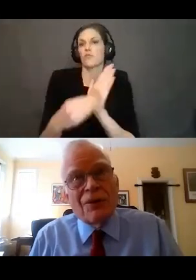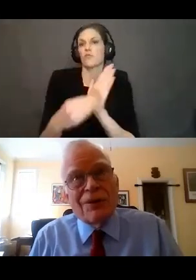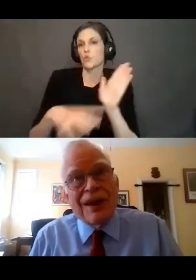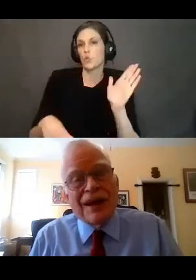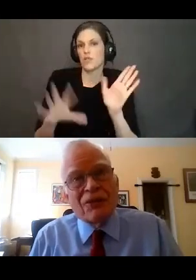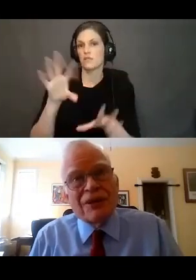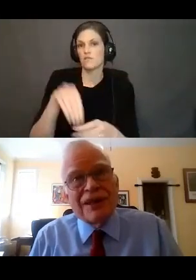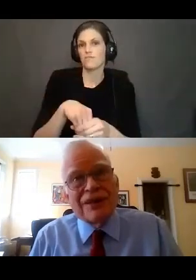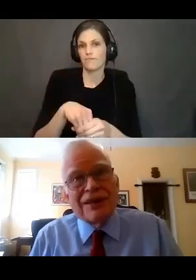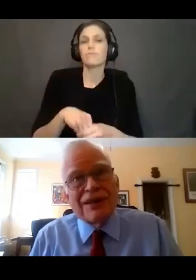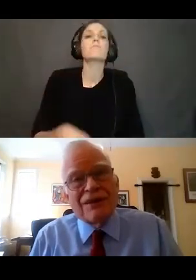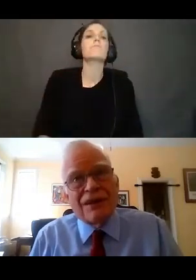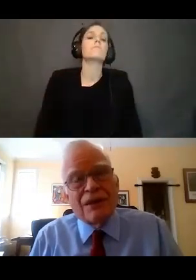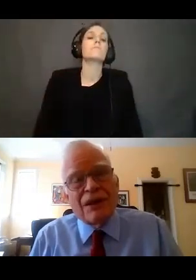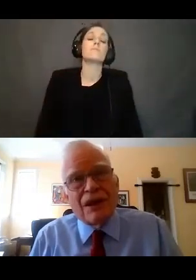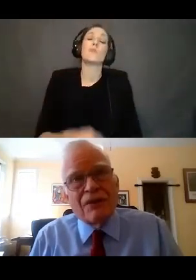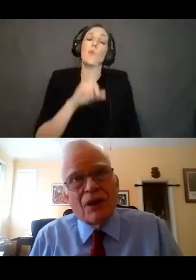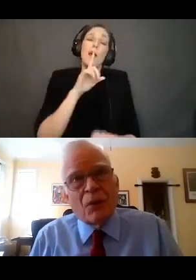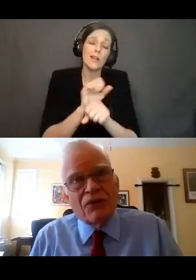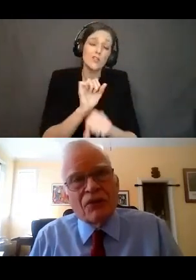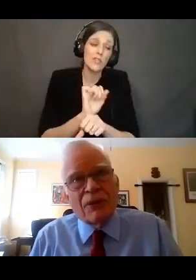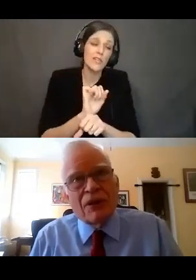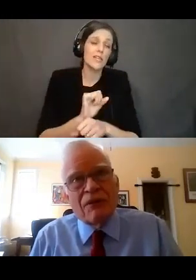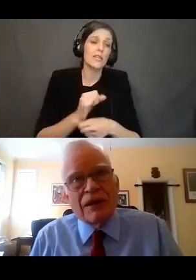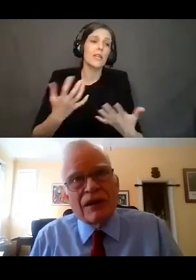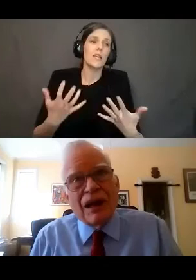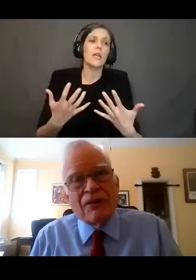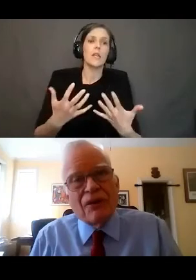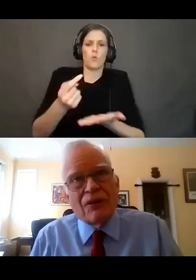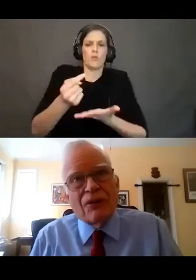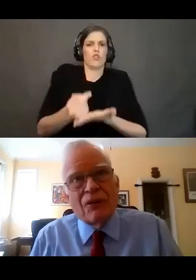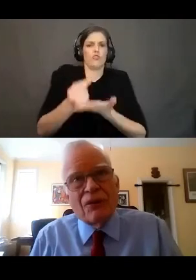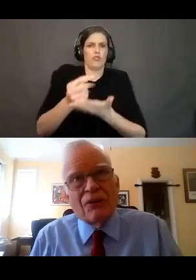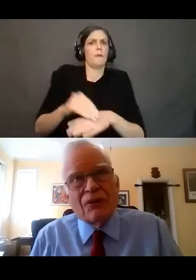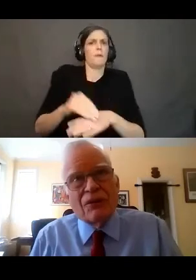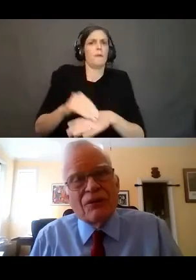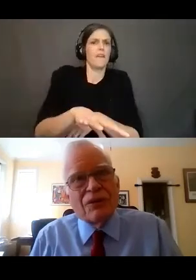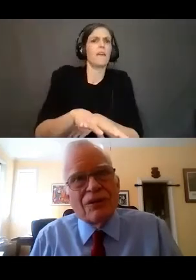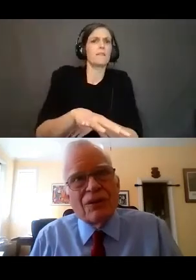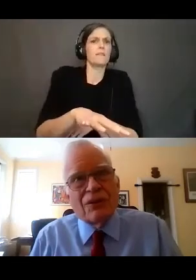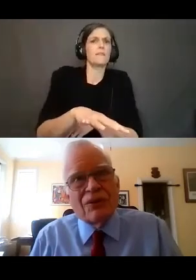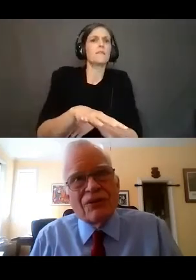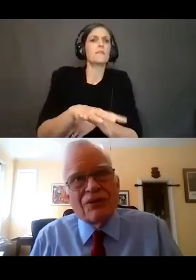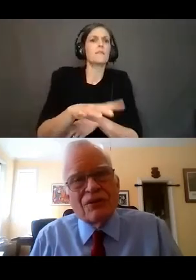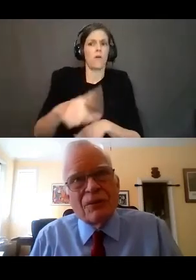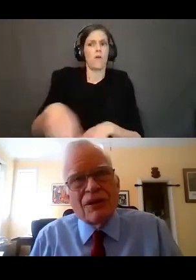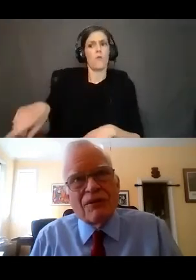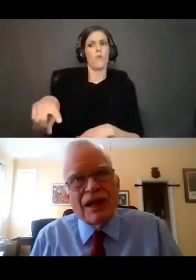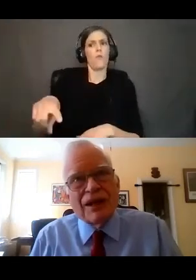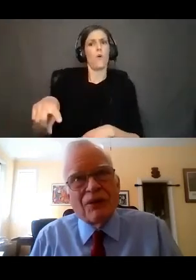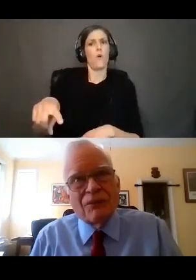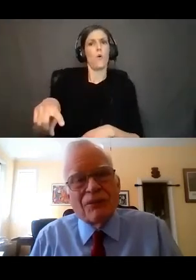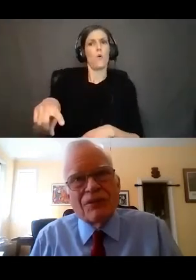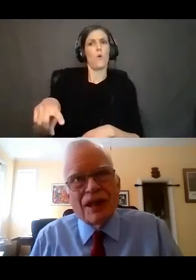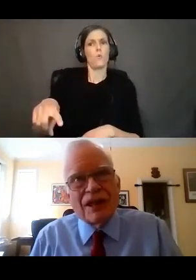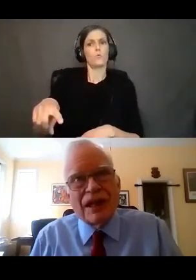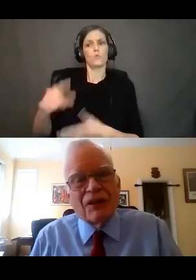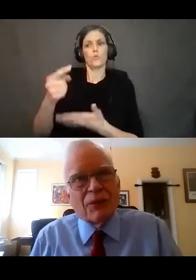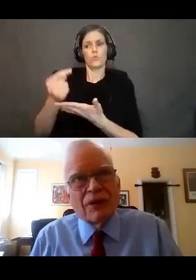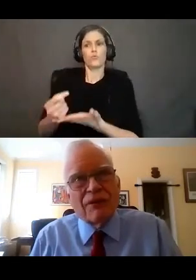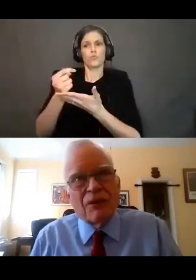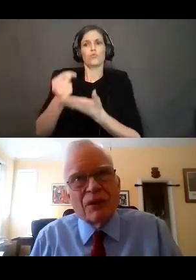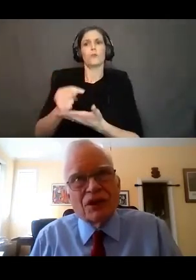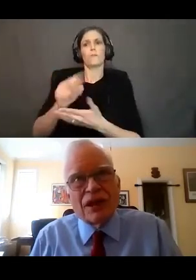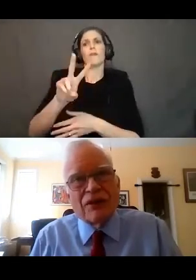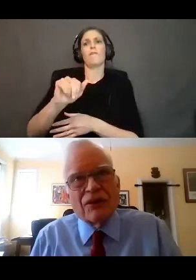So actually, there was a treatment effect on those whose treatment value taking